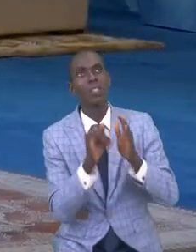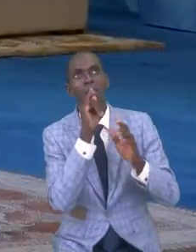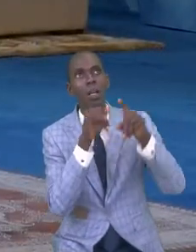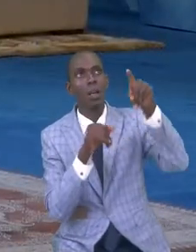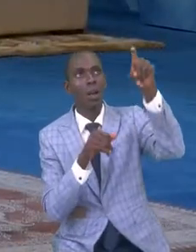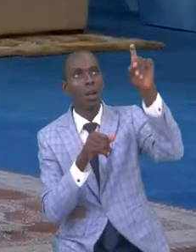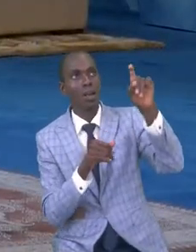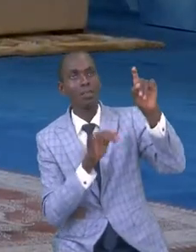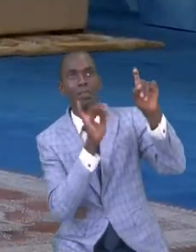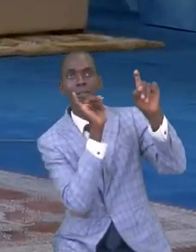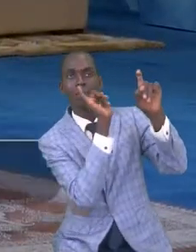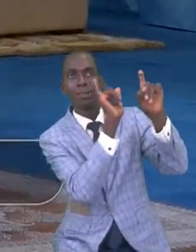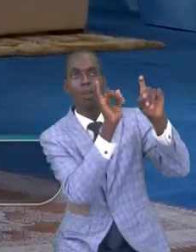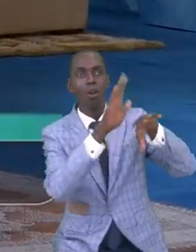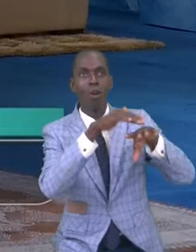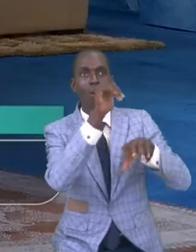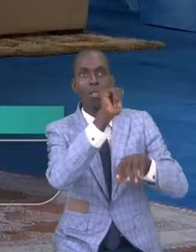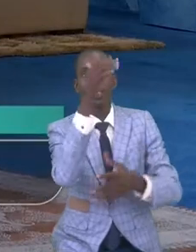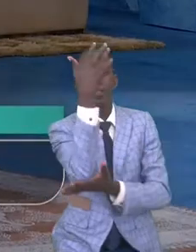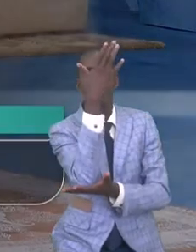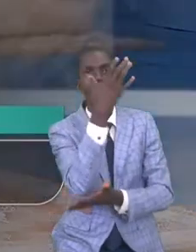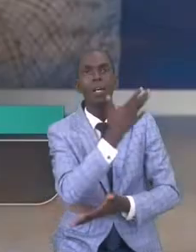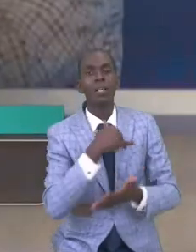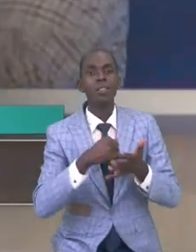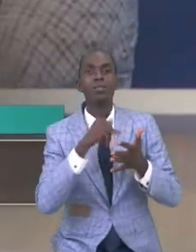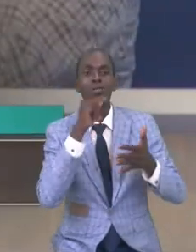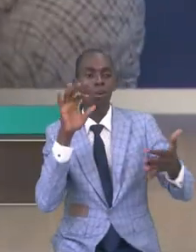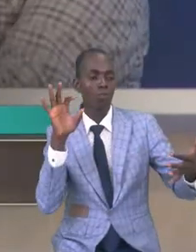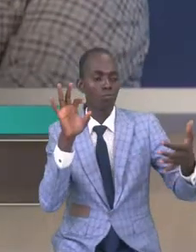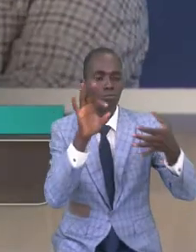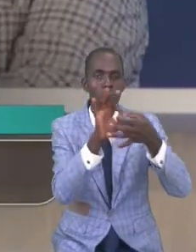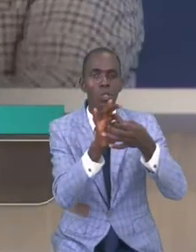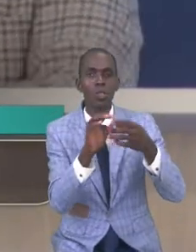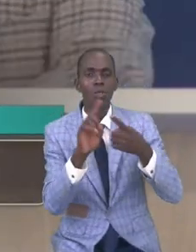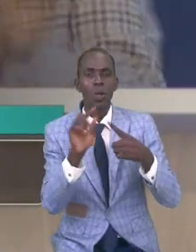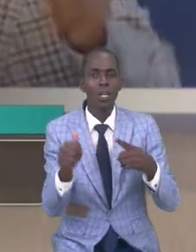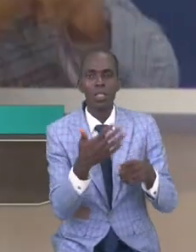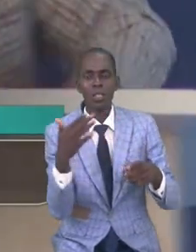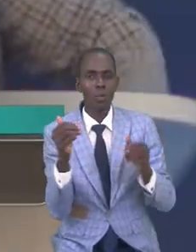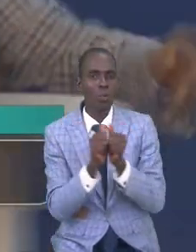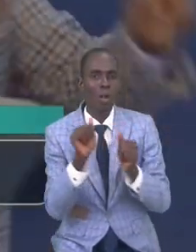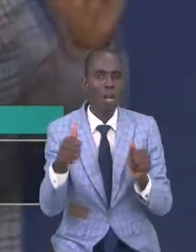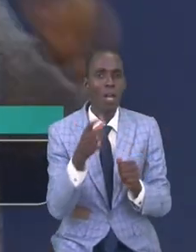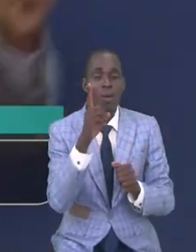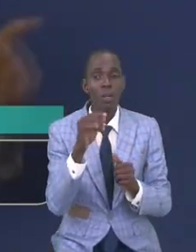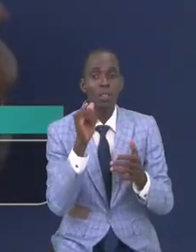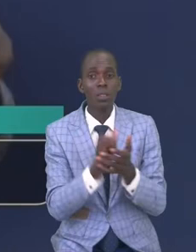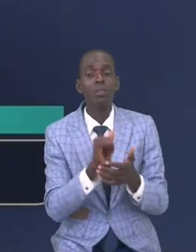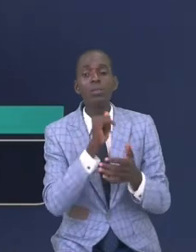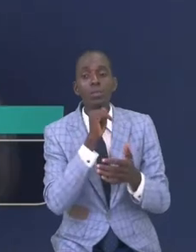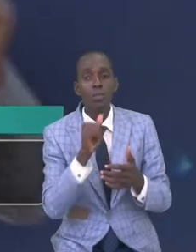not connected with anything or with anyone. That